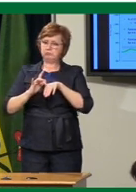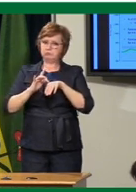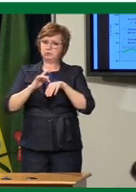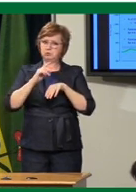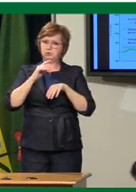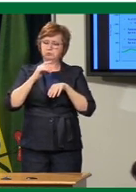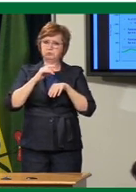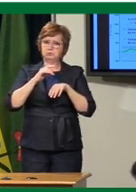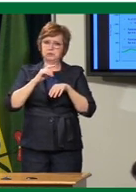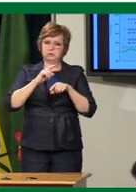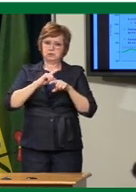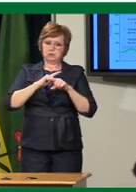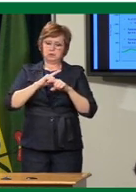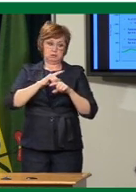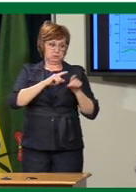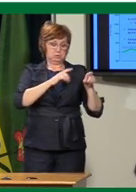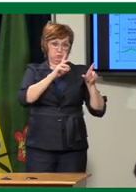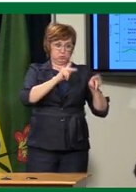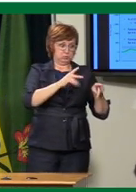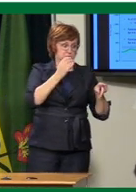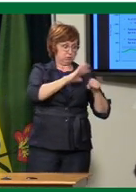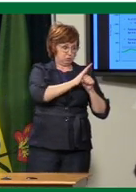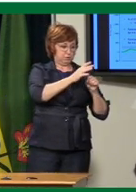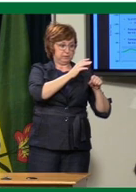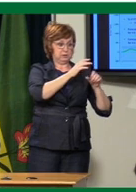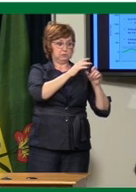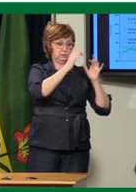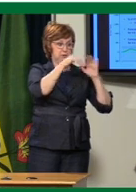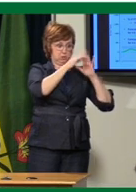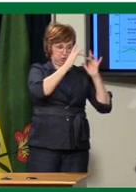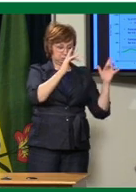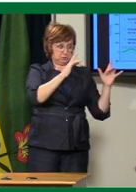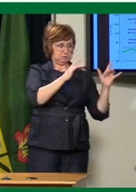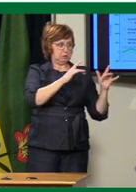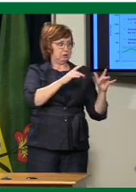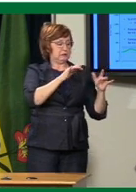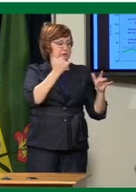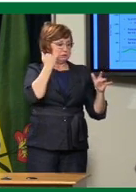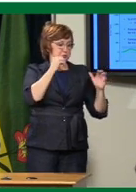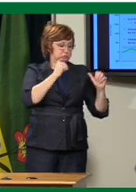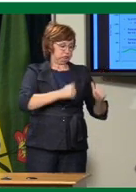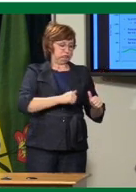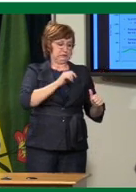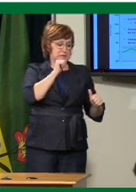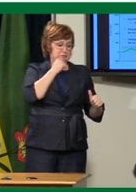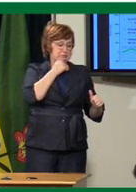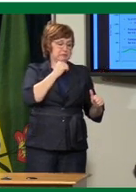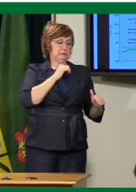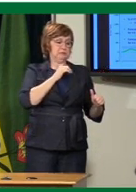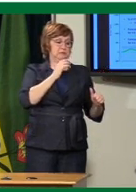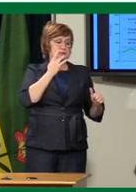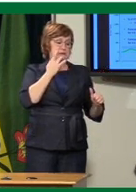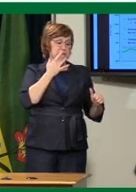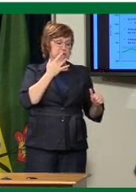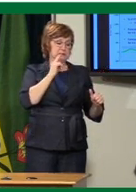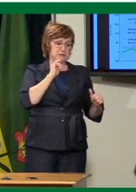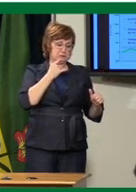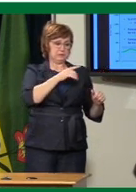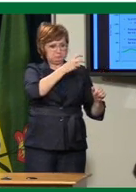into an ICU bed. The percentage of ICU capacity being used for COVID patients right now